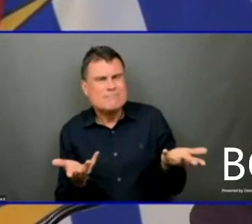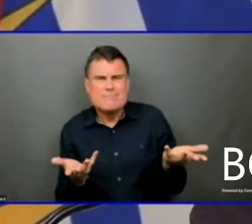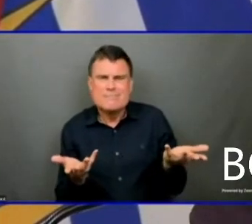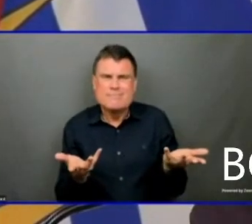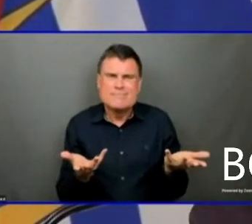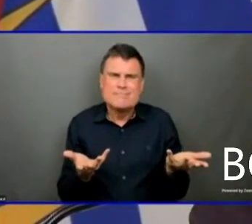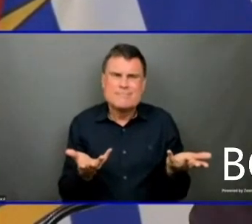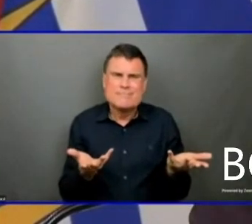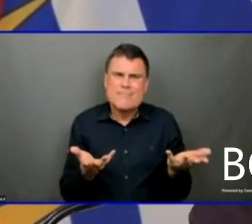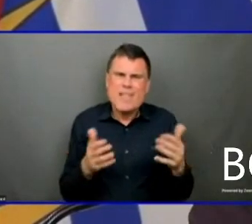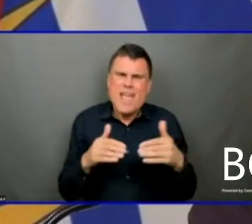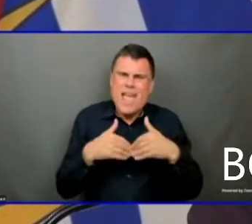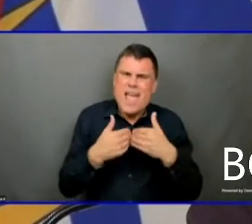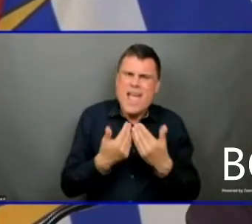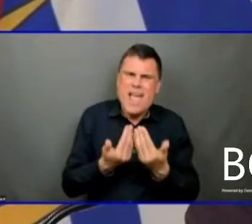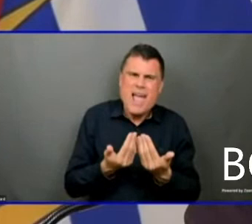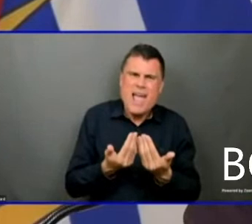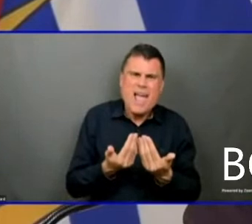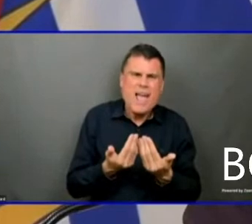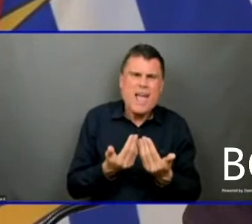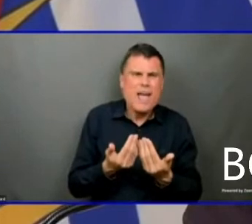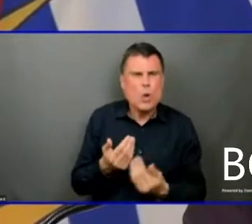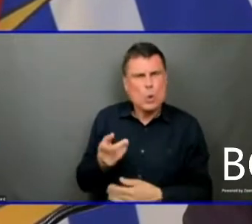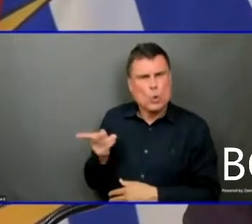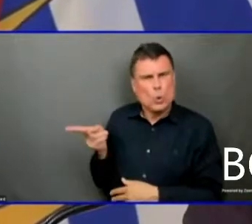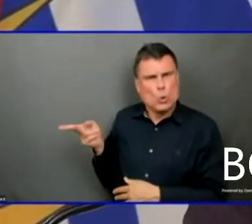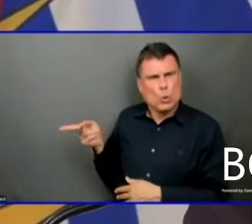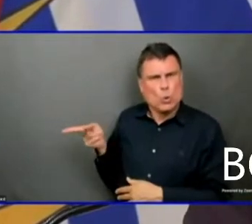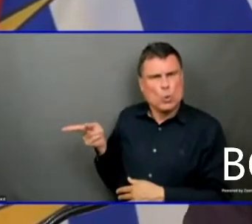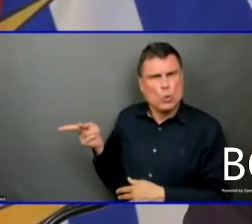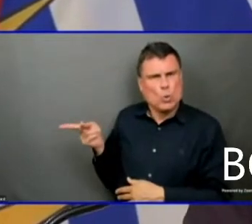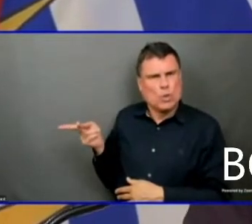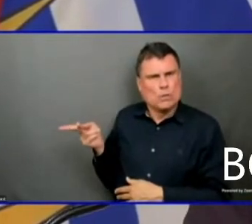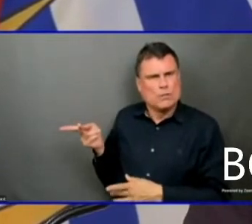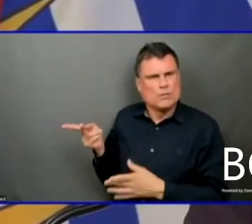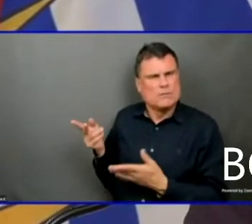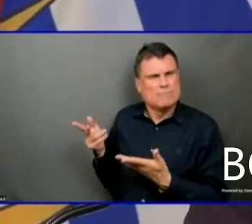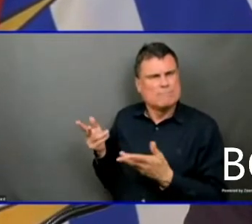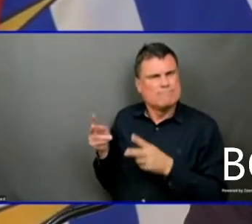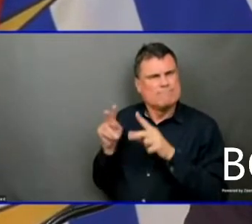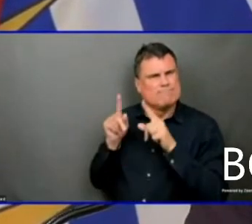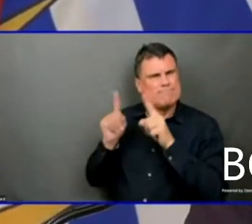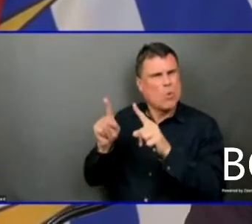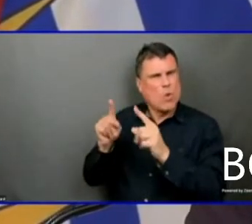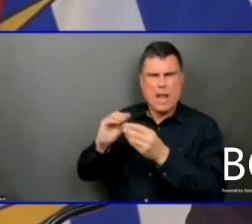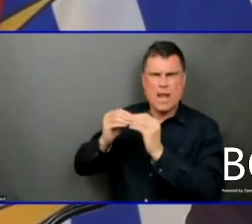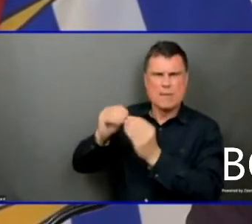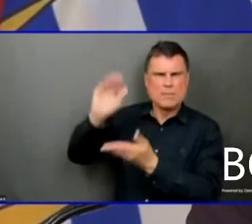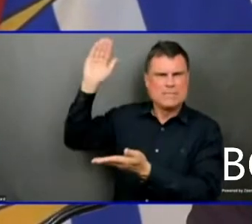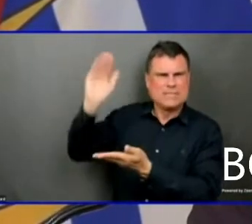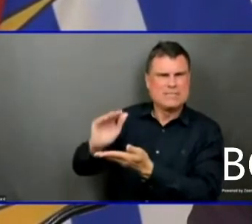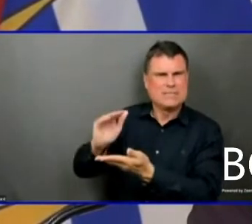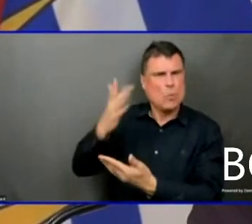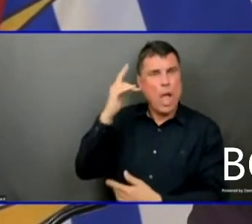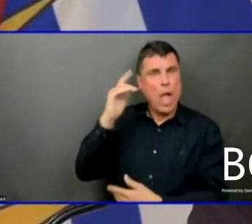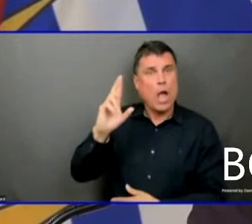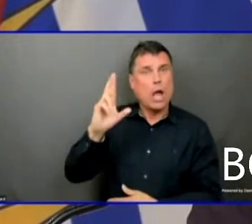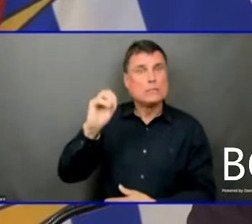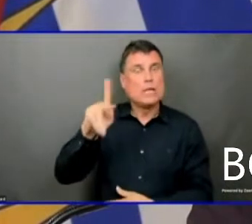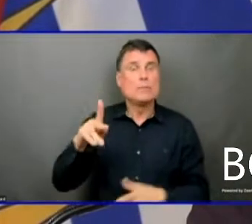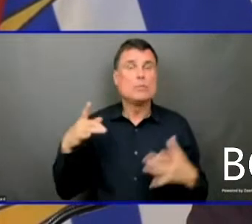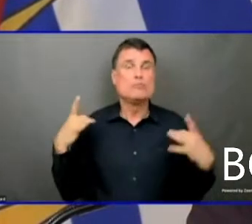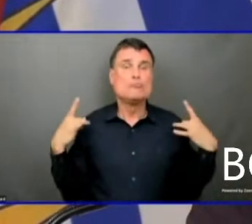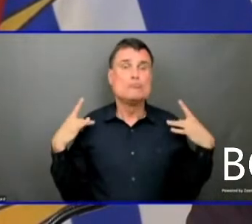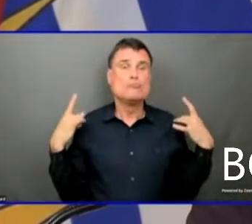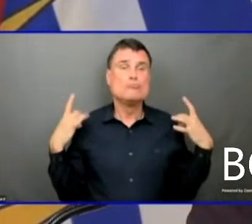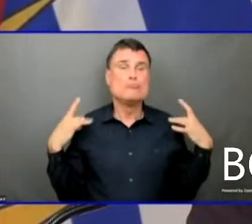Henry expected that to, these numbers to go down when either enforcement seems to be letting people know who does tip them off,